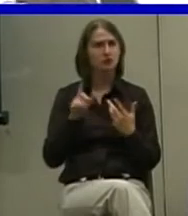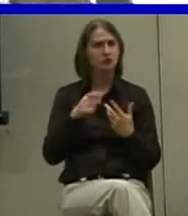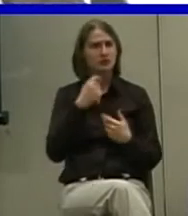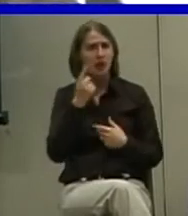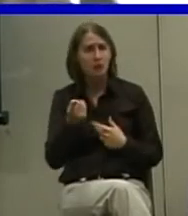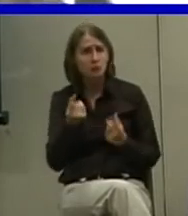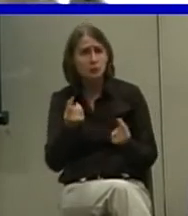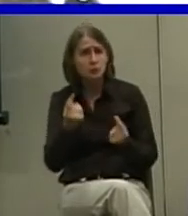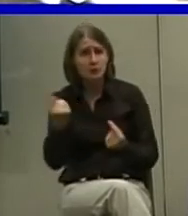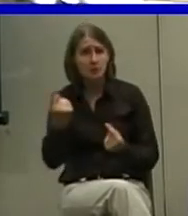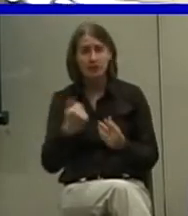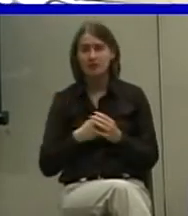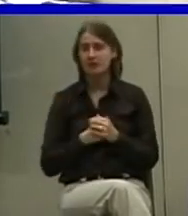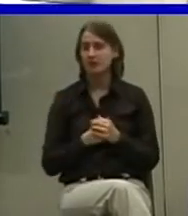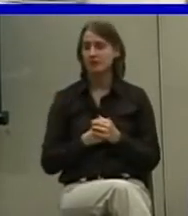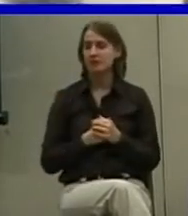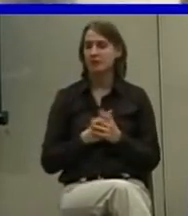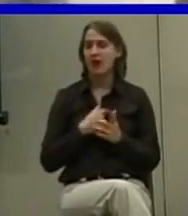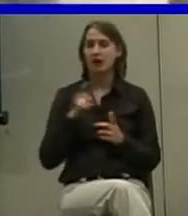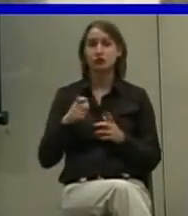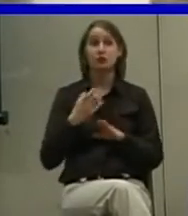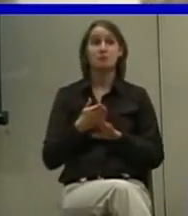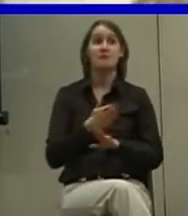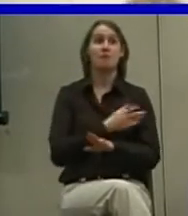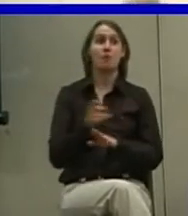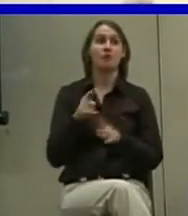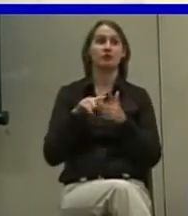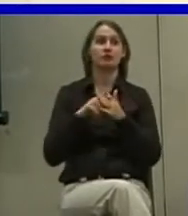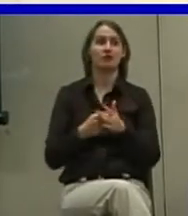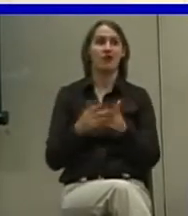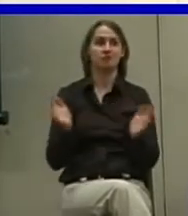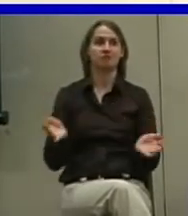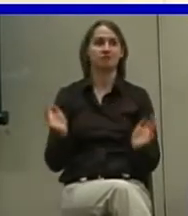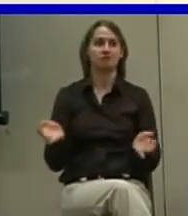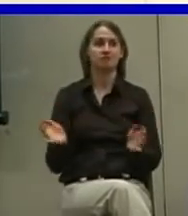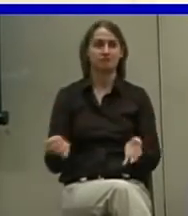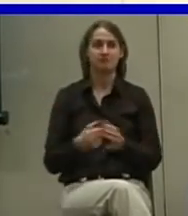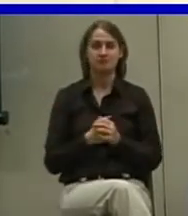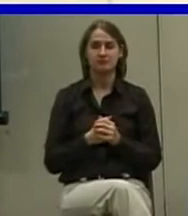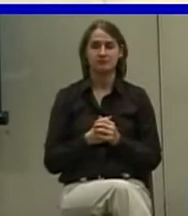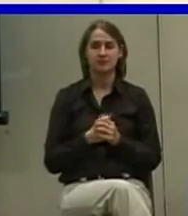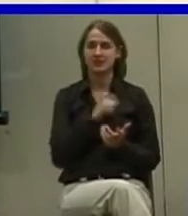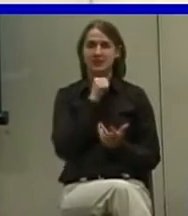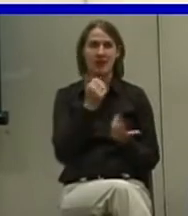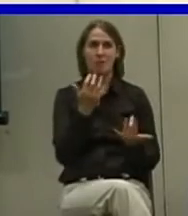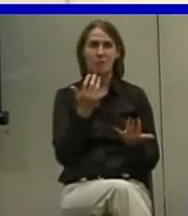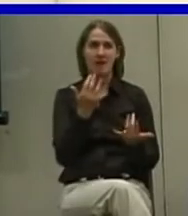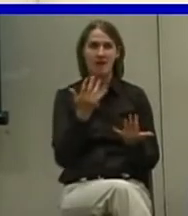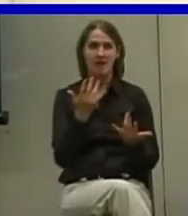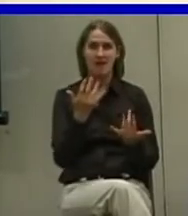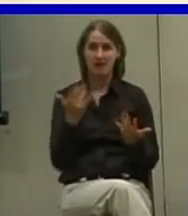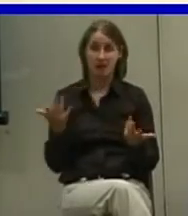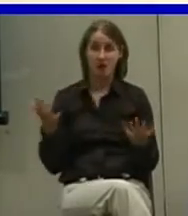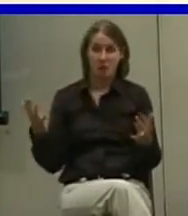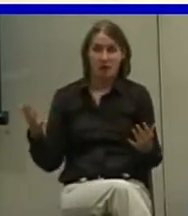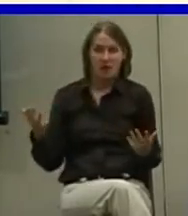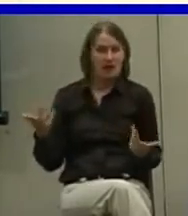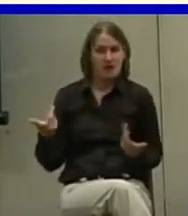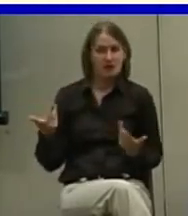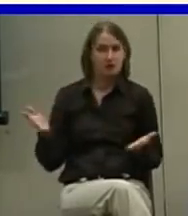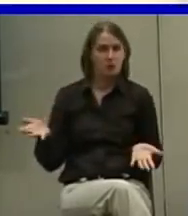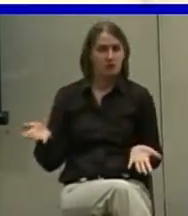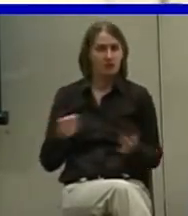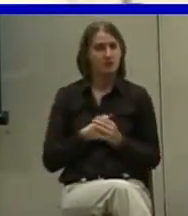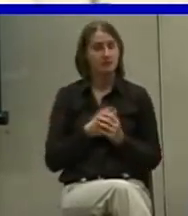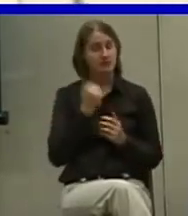is, I should say that before they start talking, not waiting until after they do. If I wait